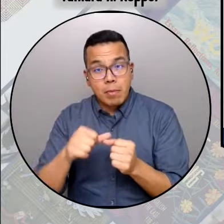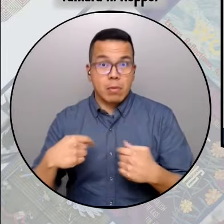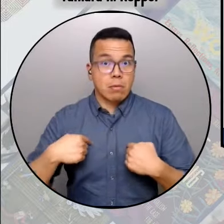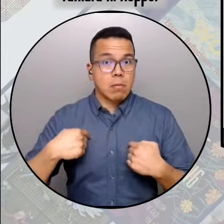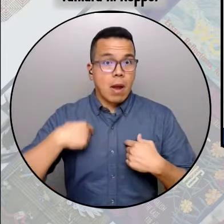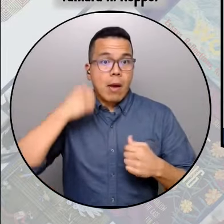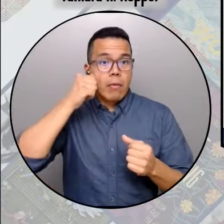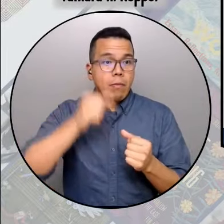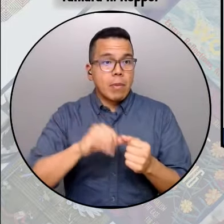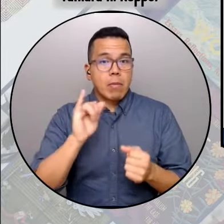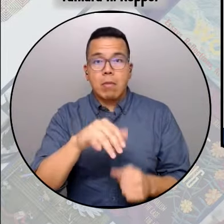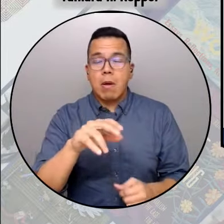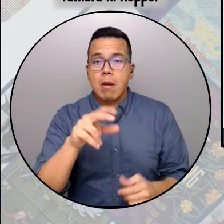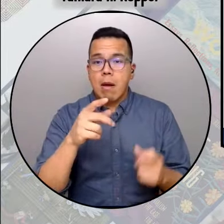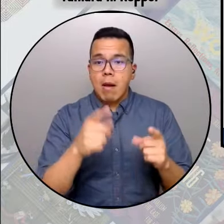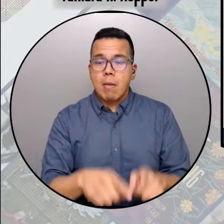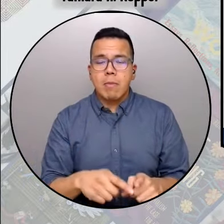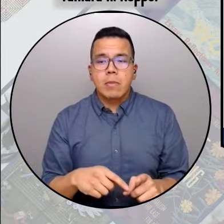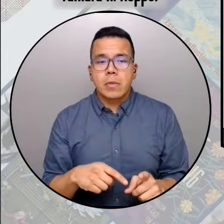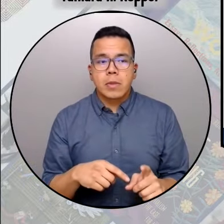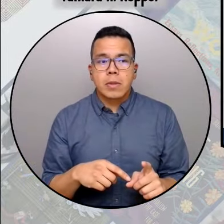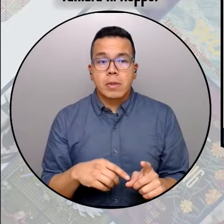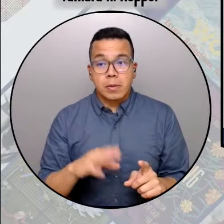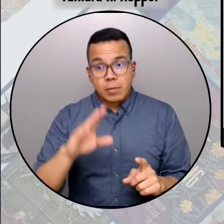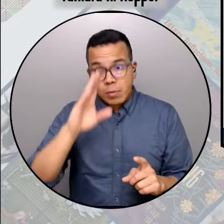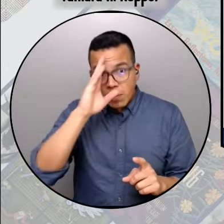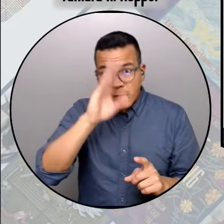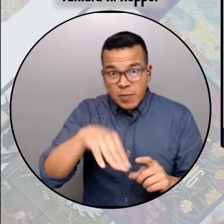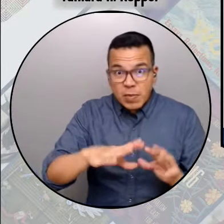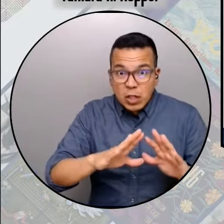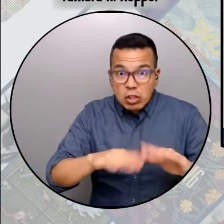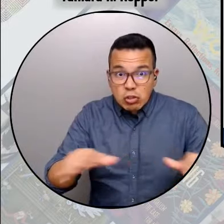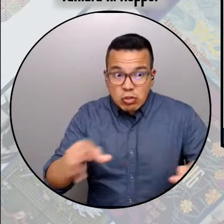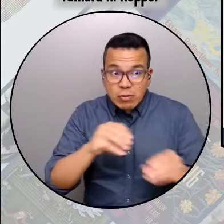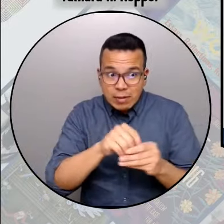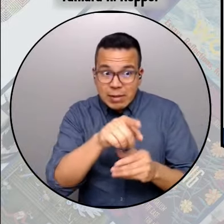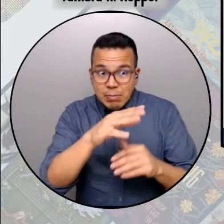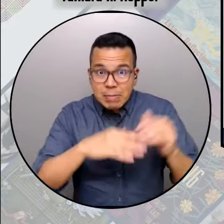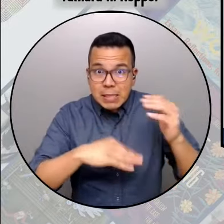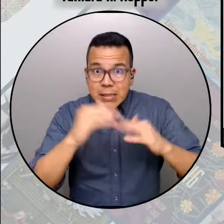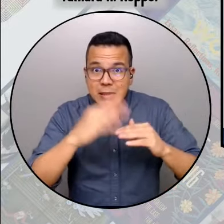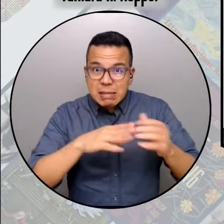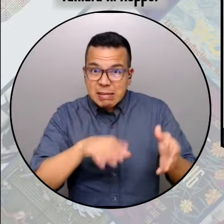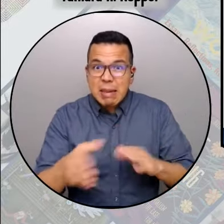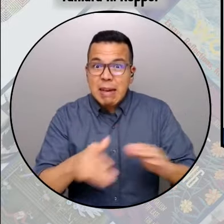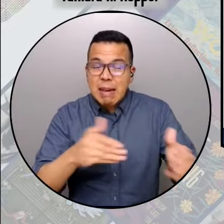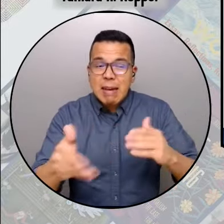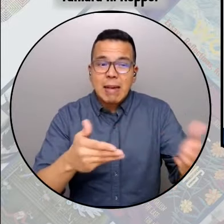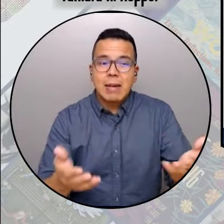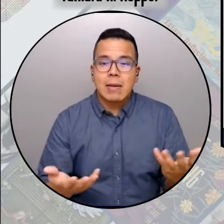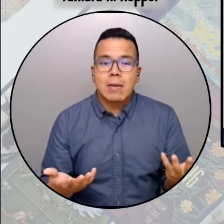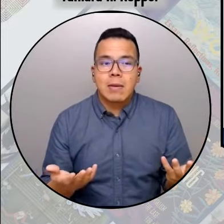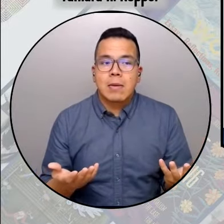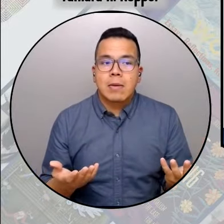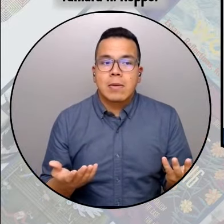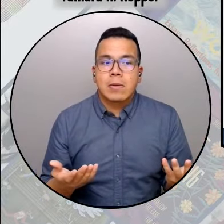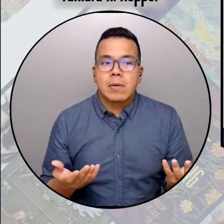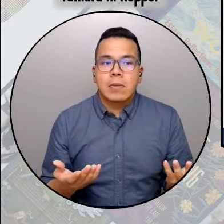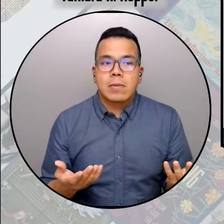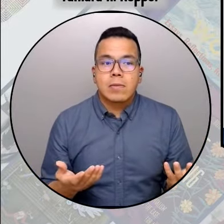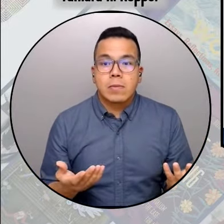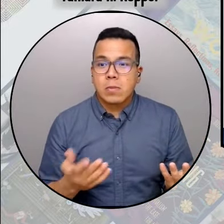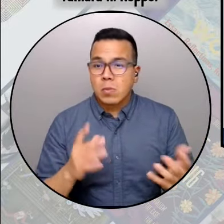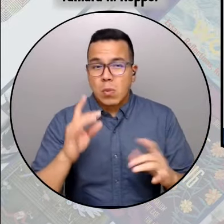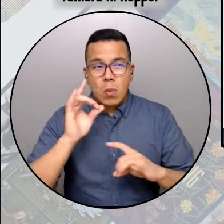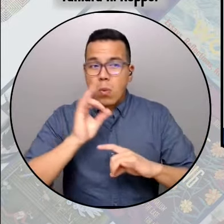it. And, you know, children were in that building, right? And so there, you know, it is a